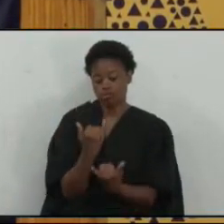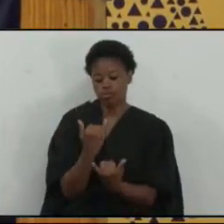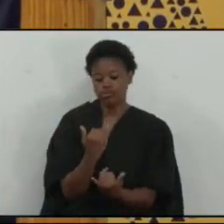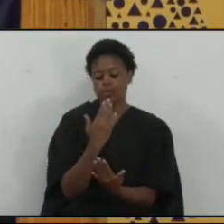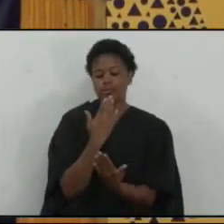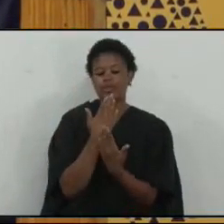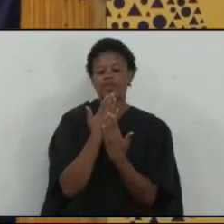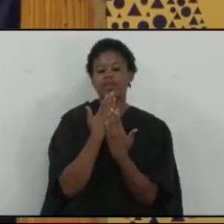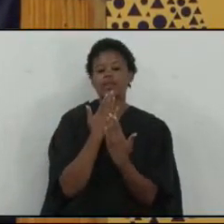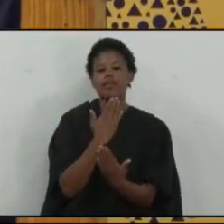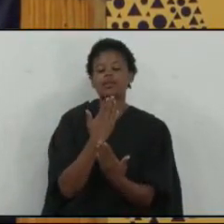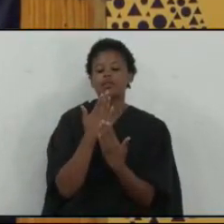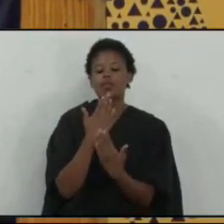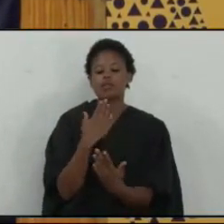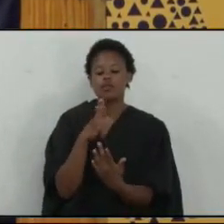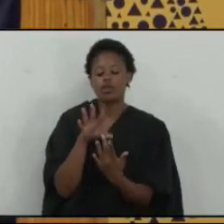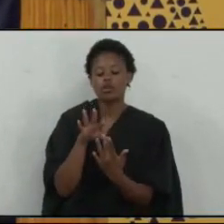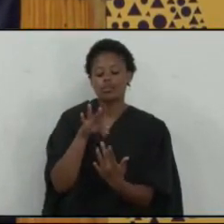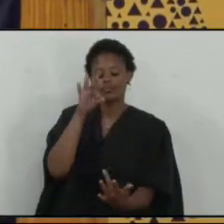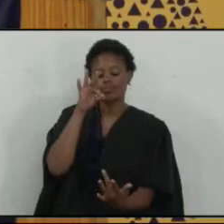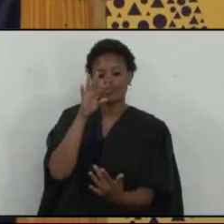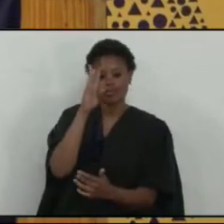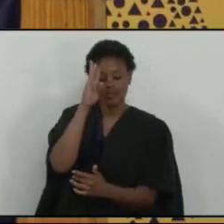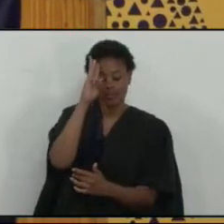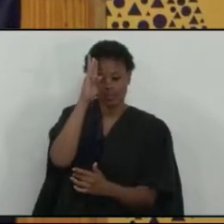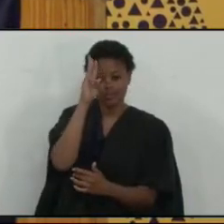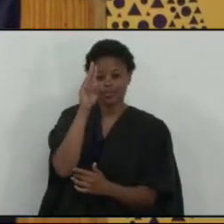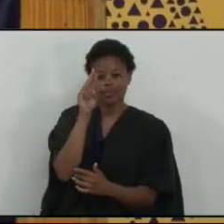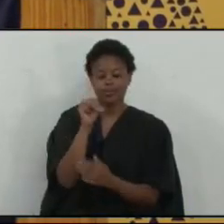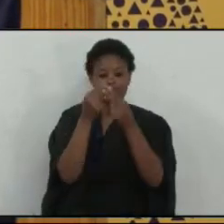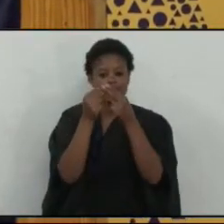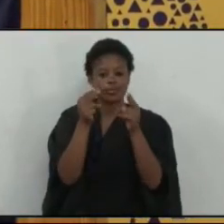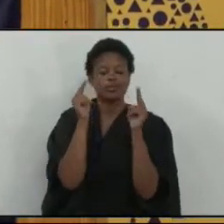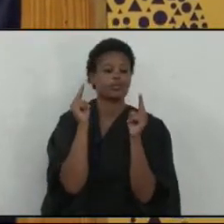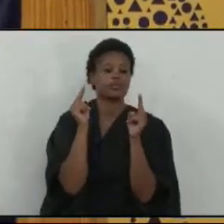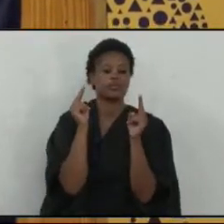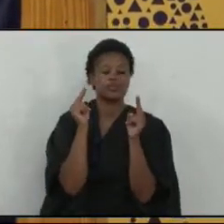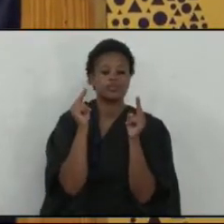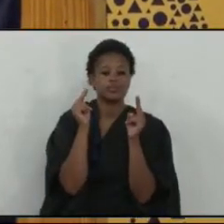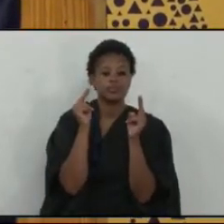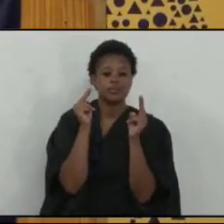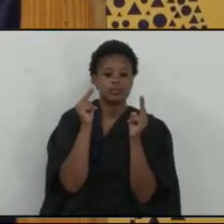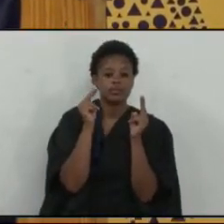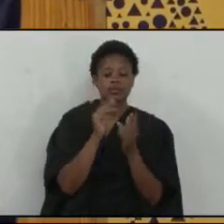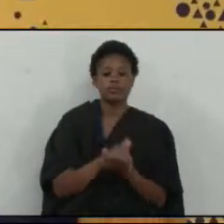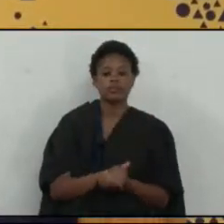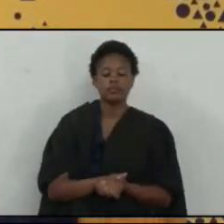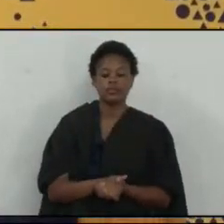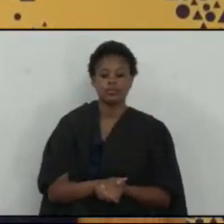thank you for choosing Nelson Mandela University.